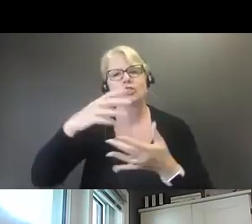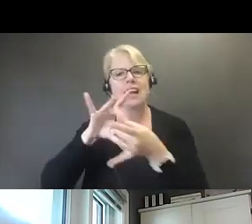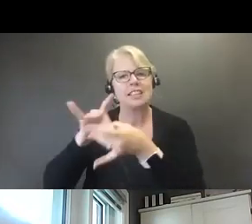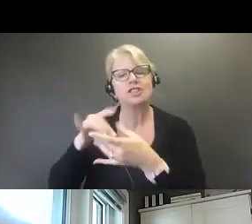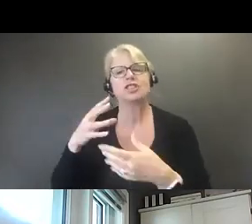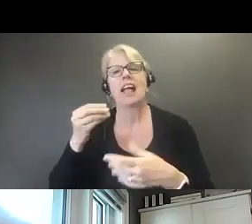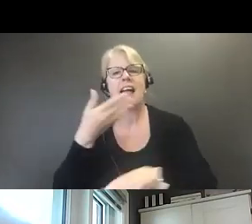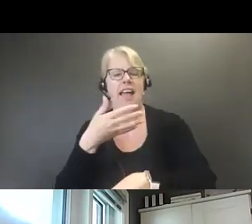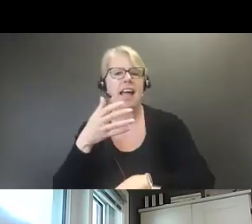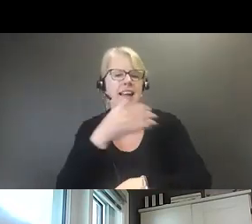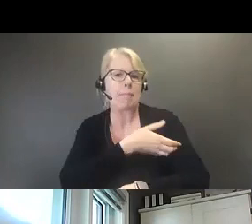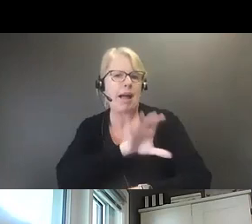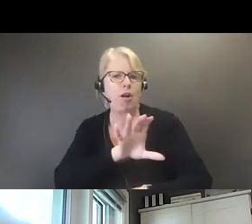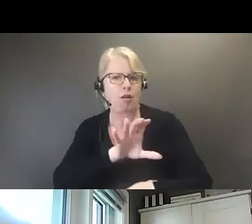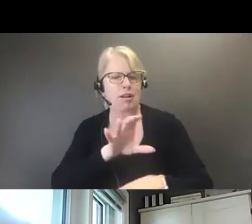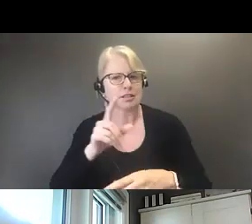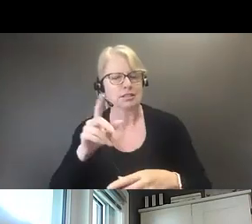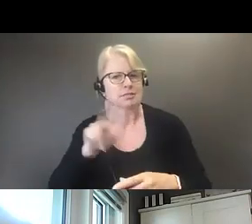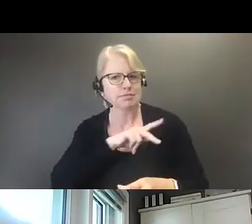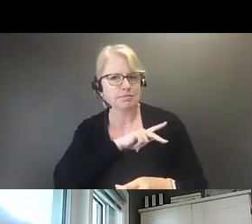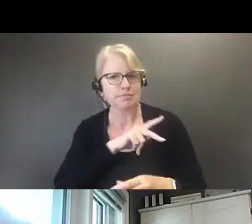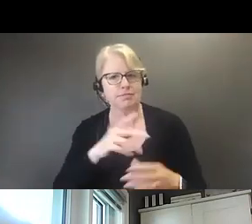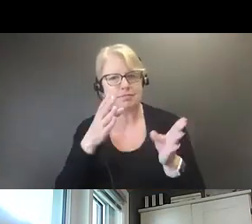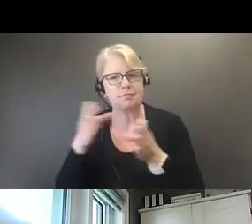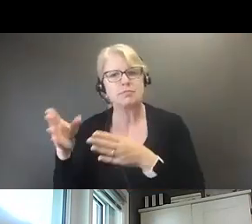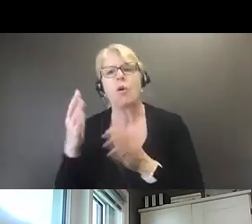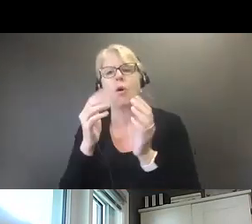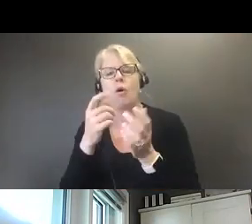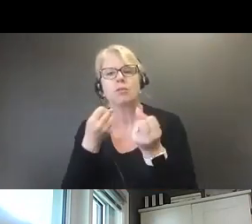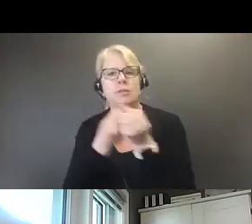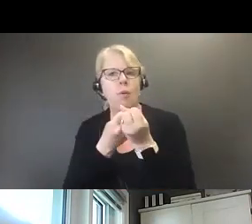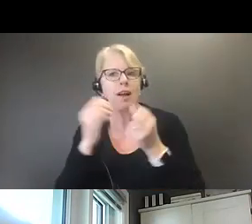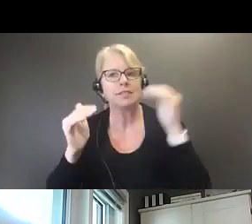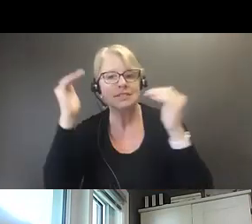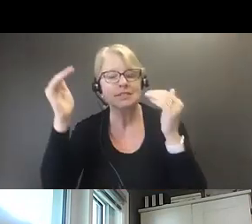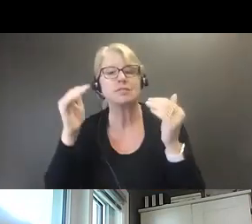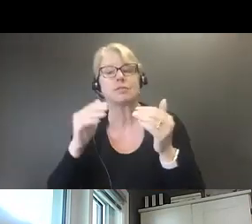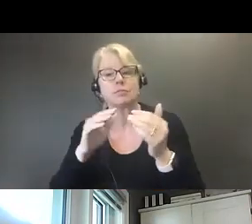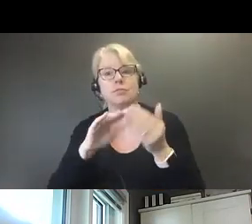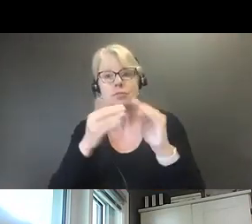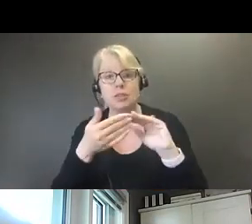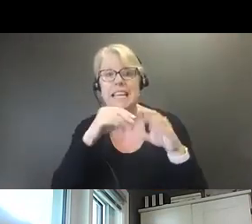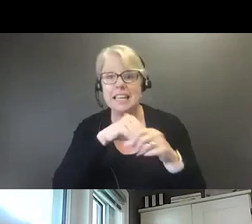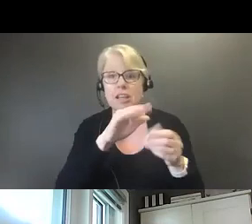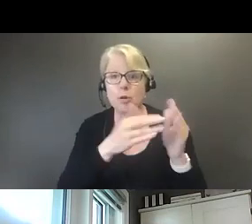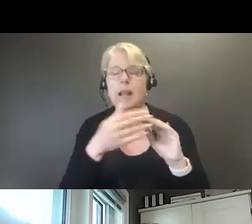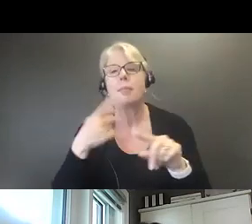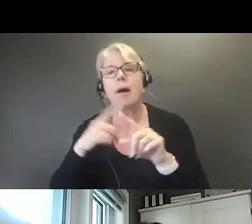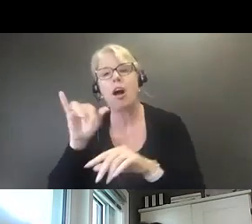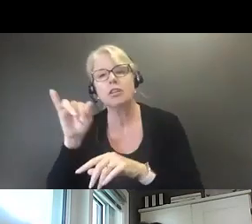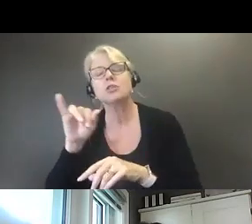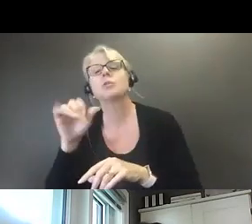empowerment. And we hope to support older adults, not just in communities, but also in long-term care homes through this